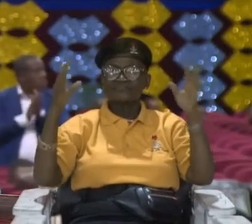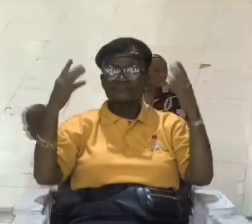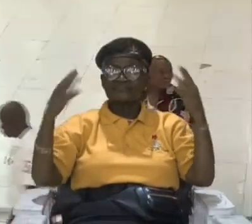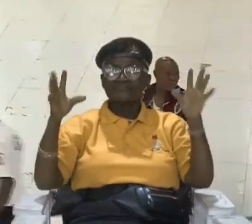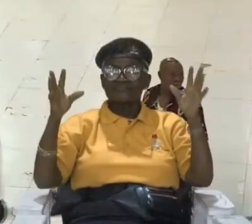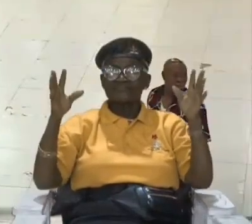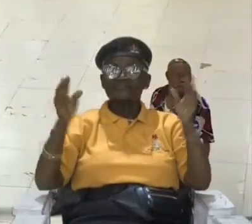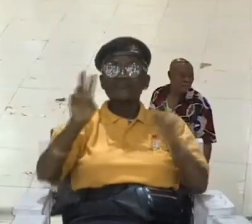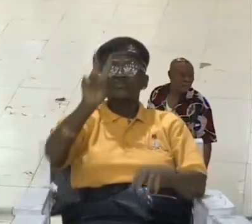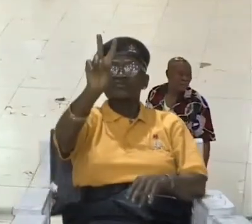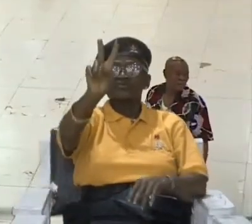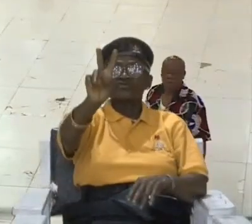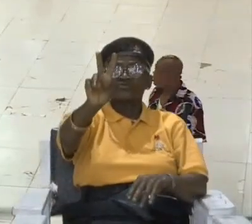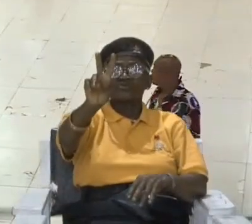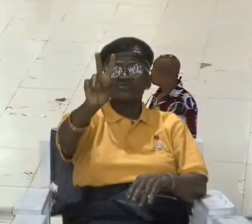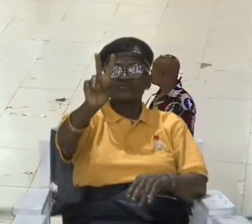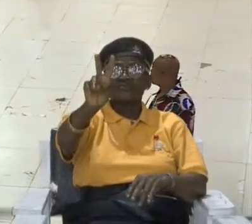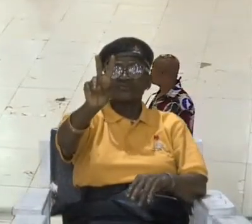1, 2.